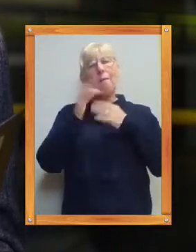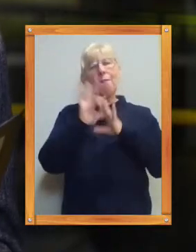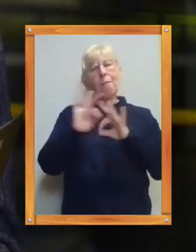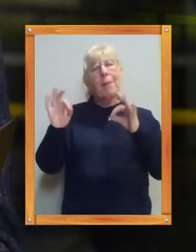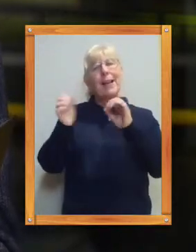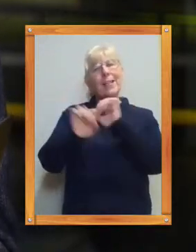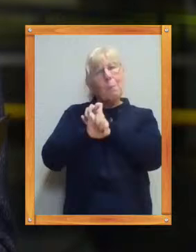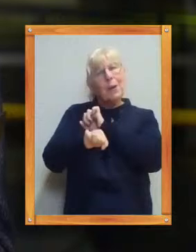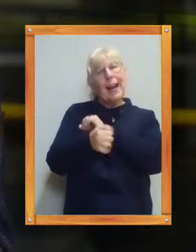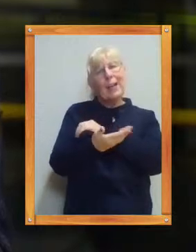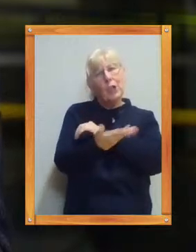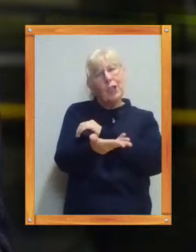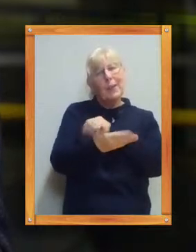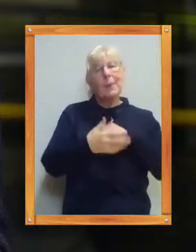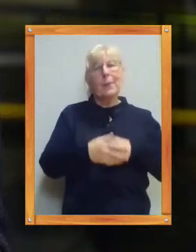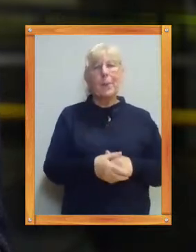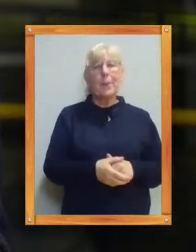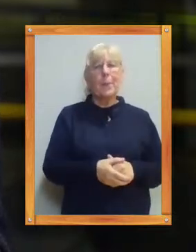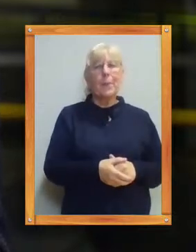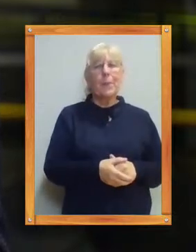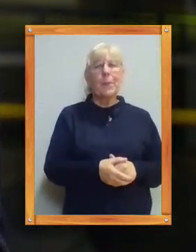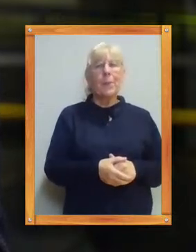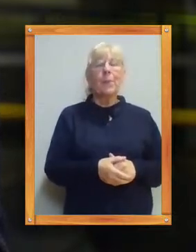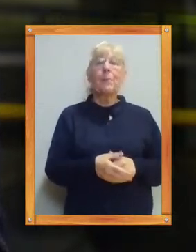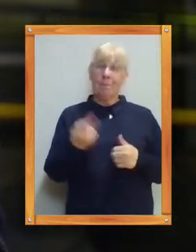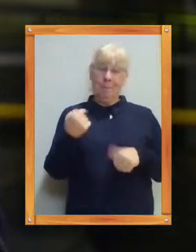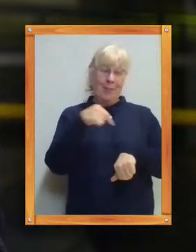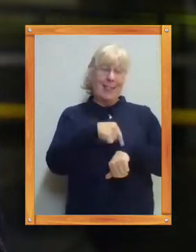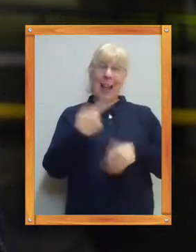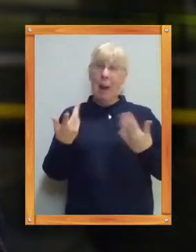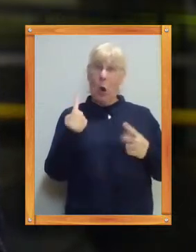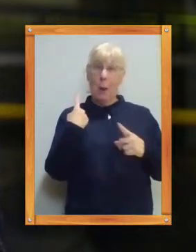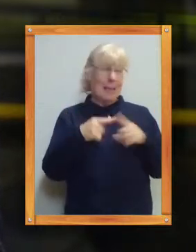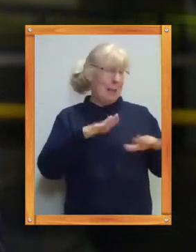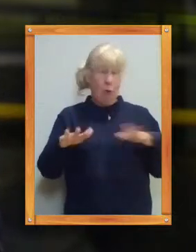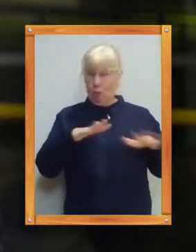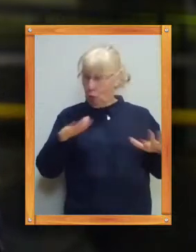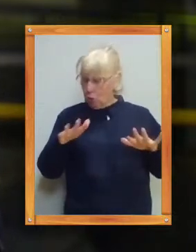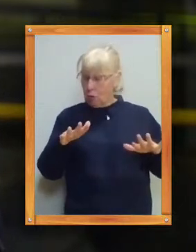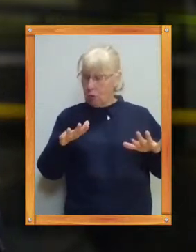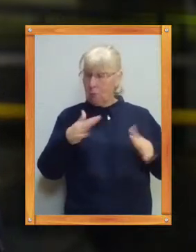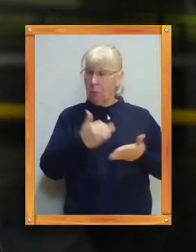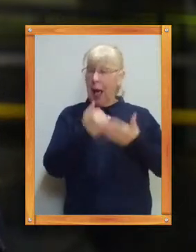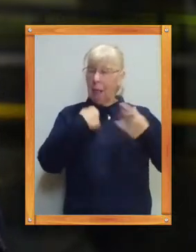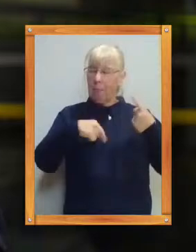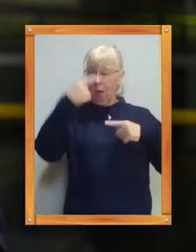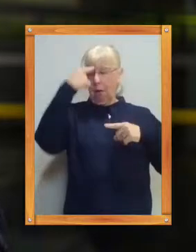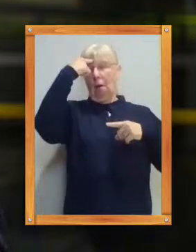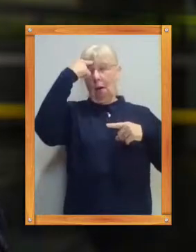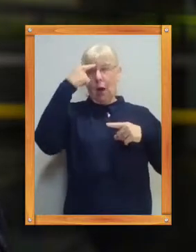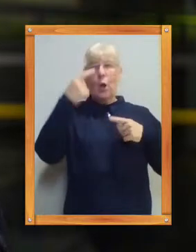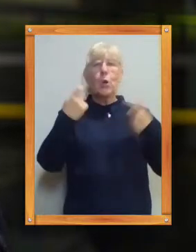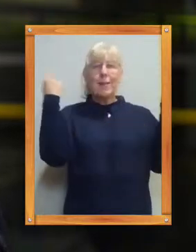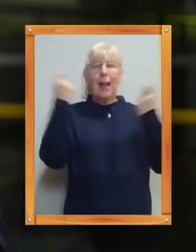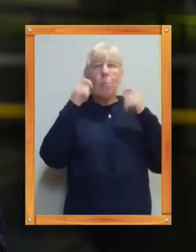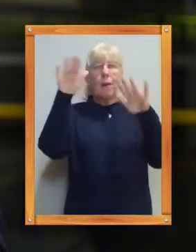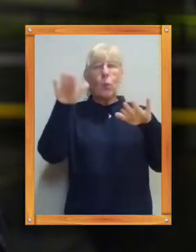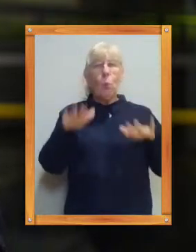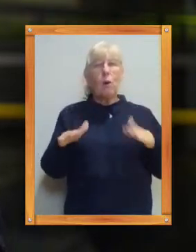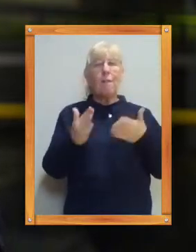of busyness and rush to find some time to celebrate the wonder of our salvation. In Jesus Christ, our